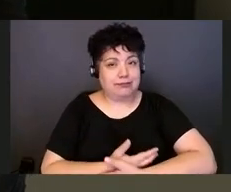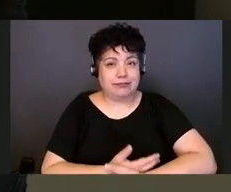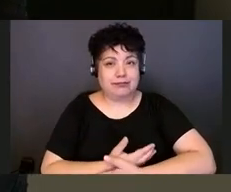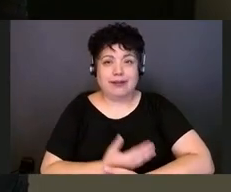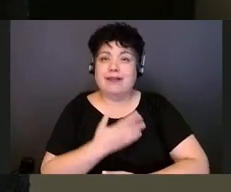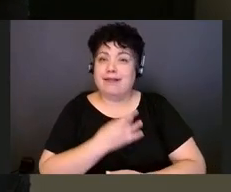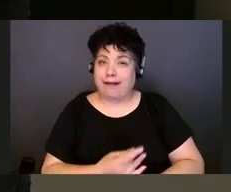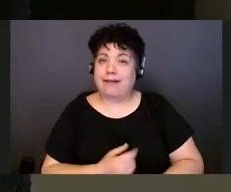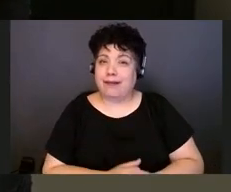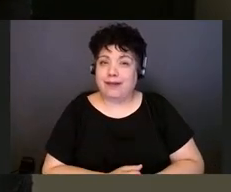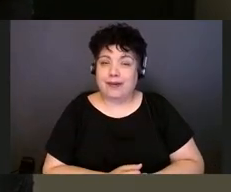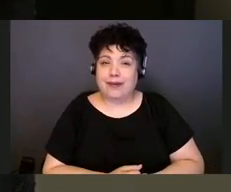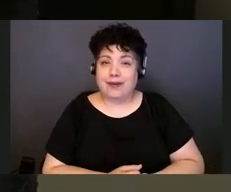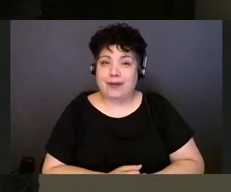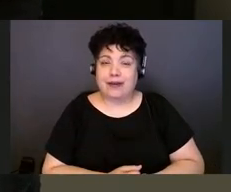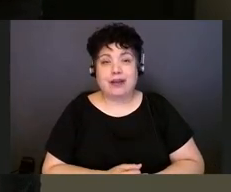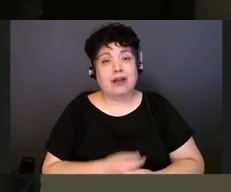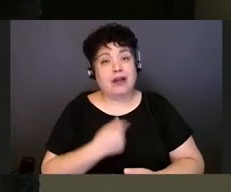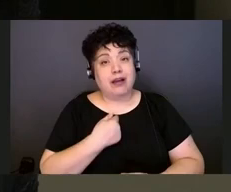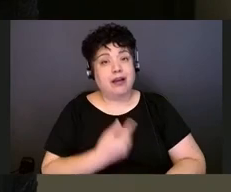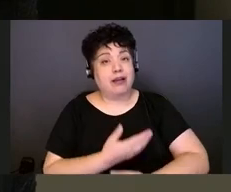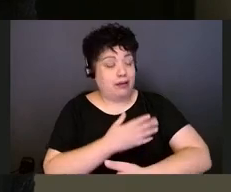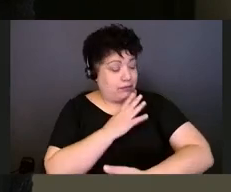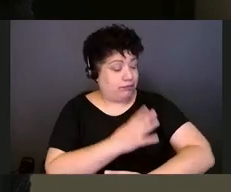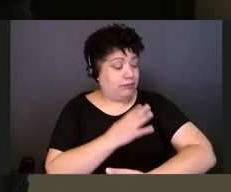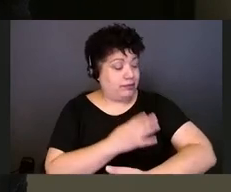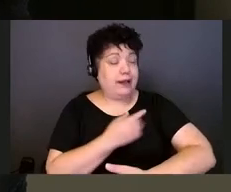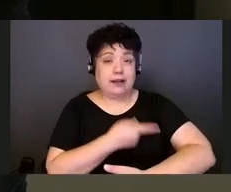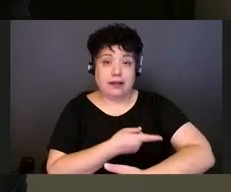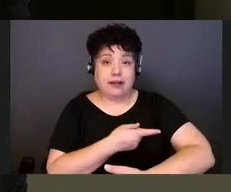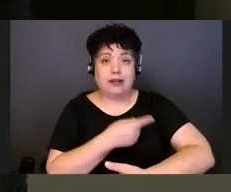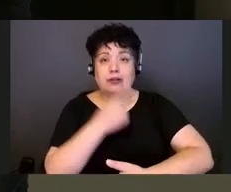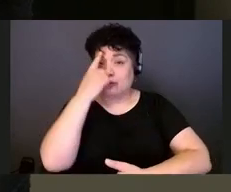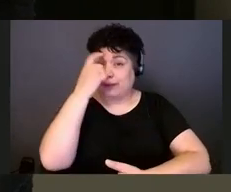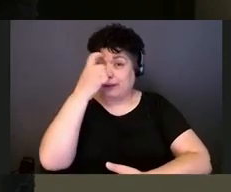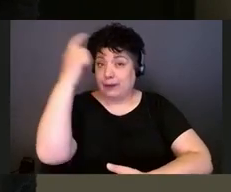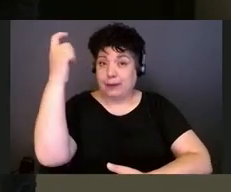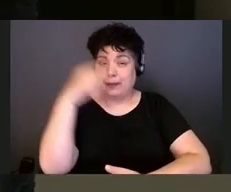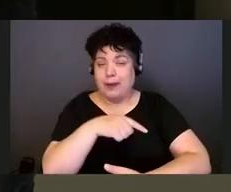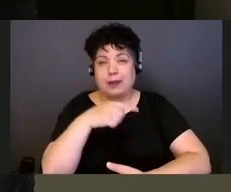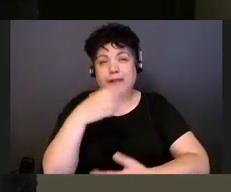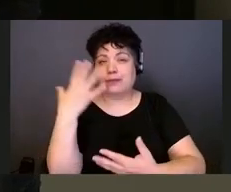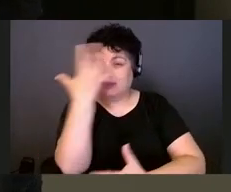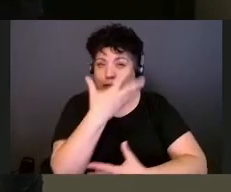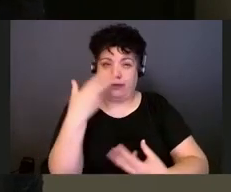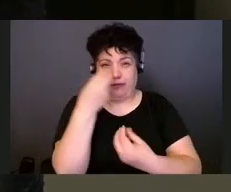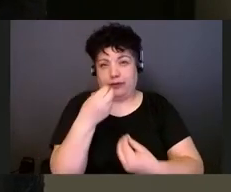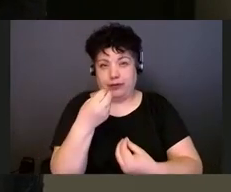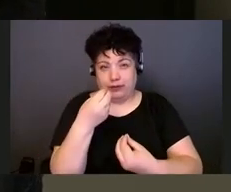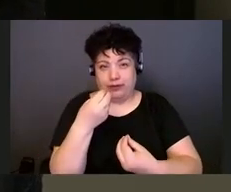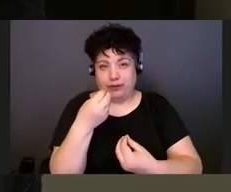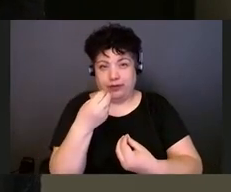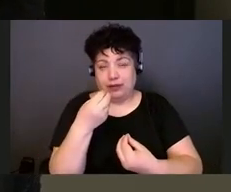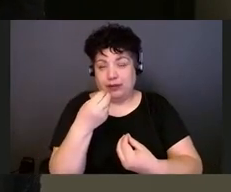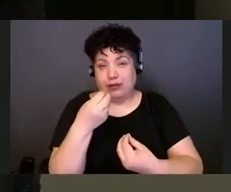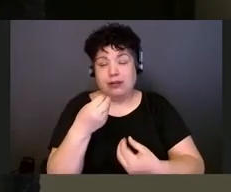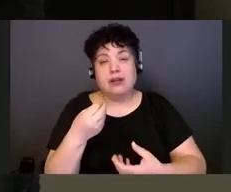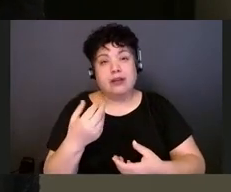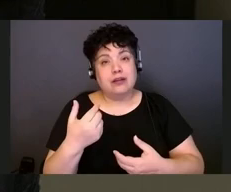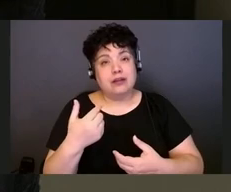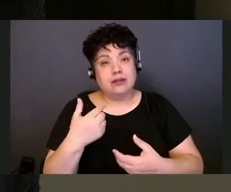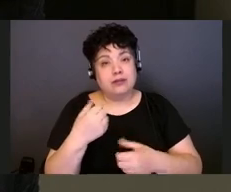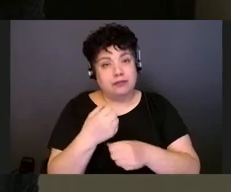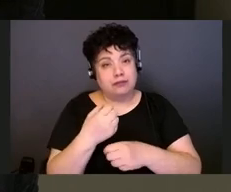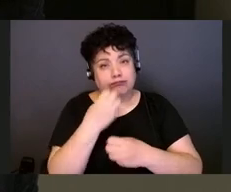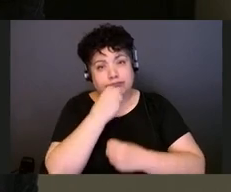so that they may have dreams full of magic. We always want to make sure that the